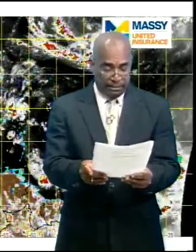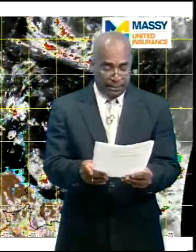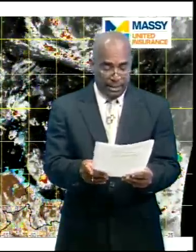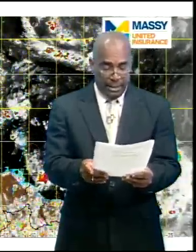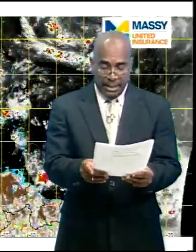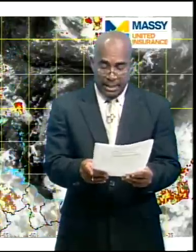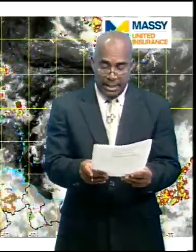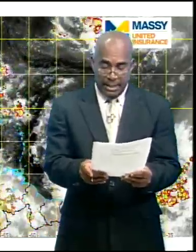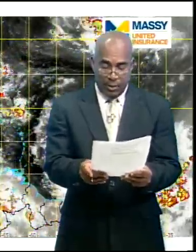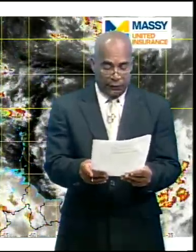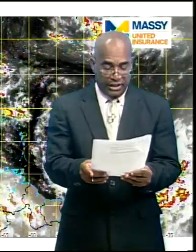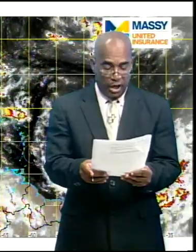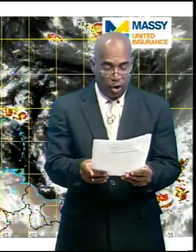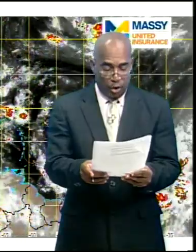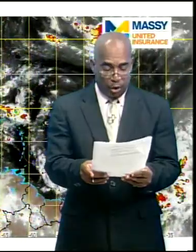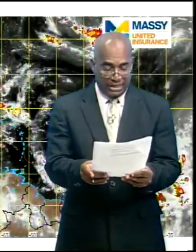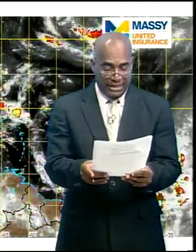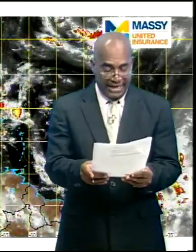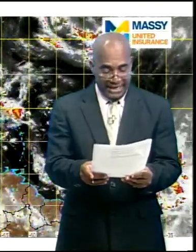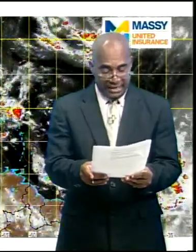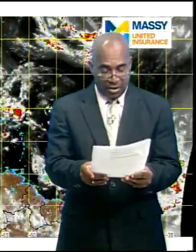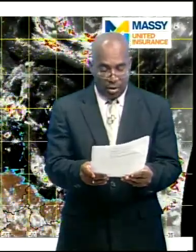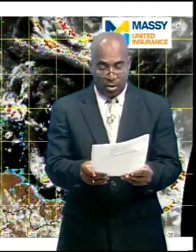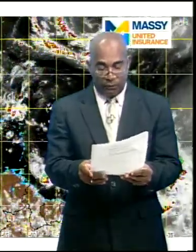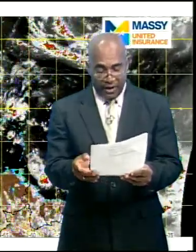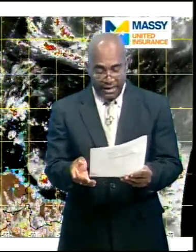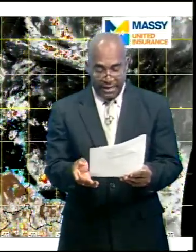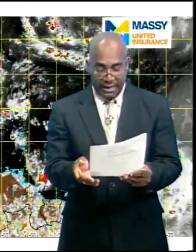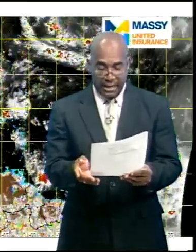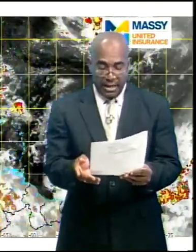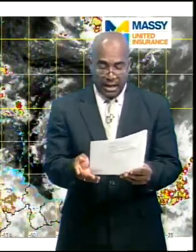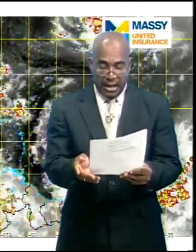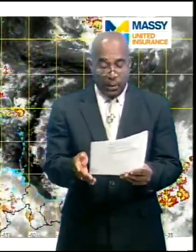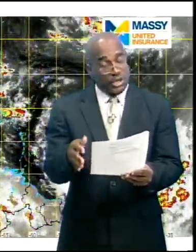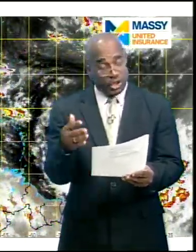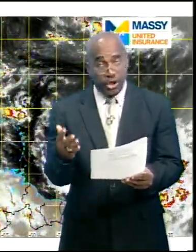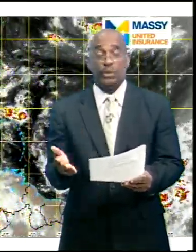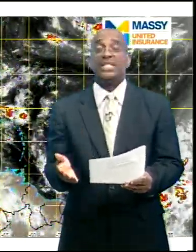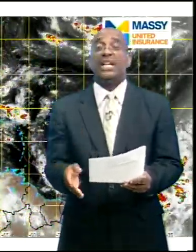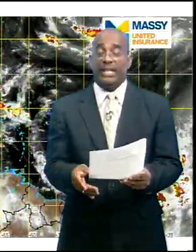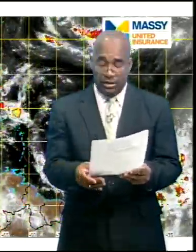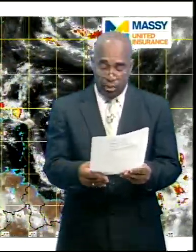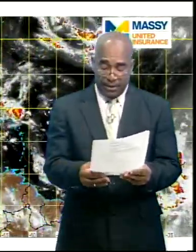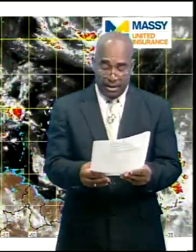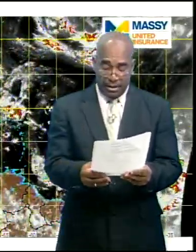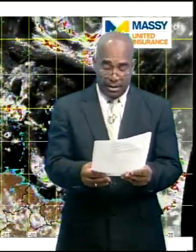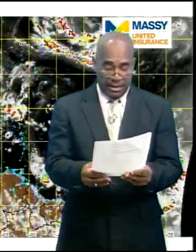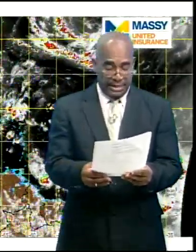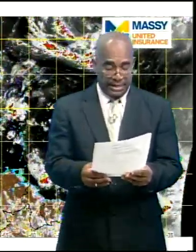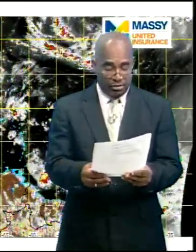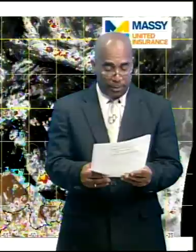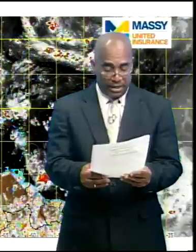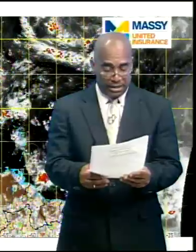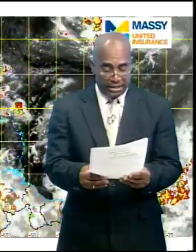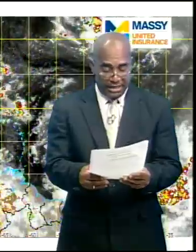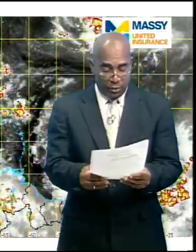redevelop over the low tonight or Friday, which could result in tropical